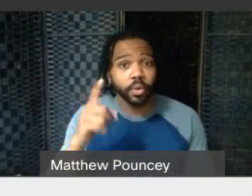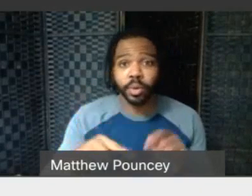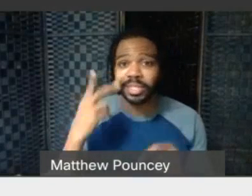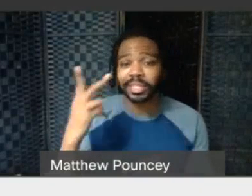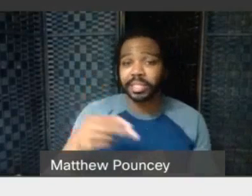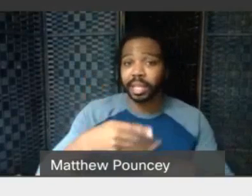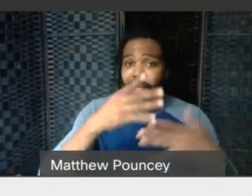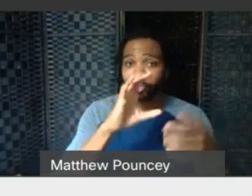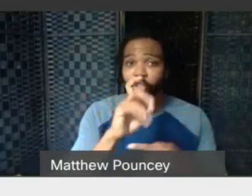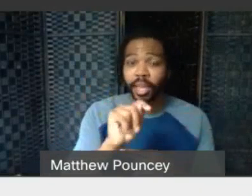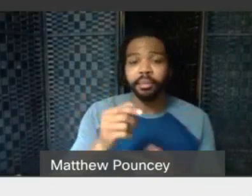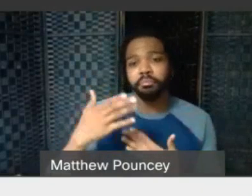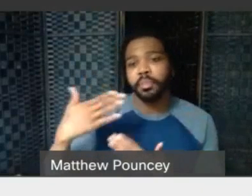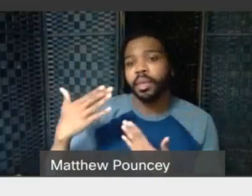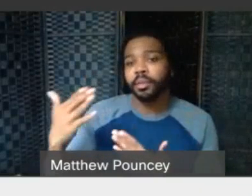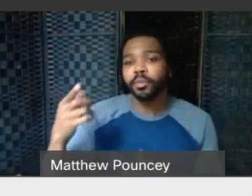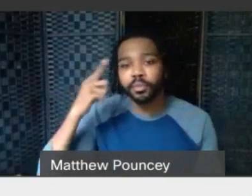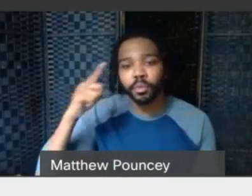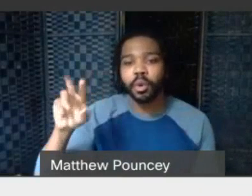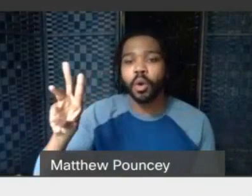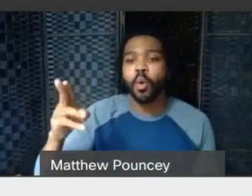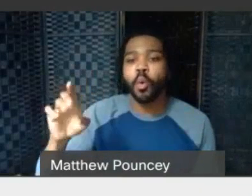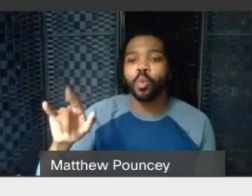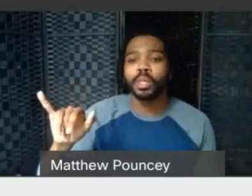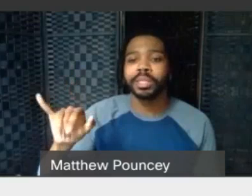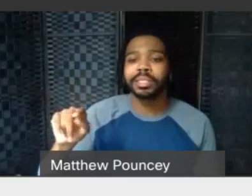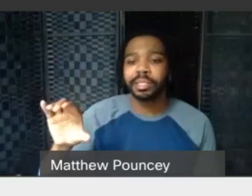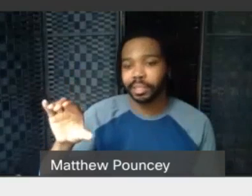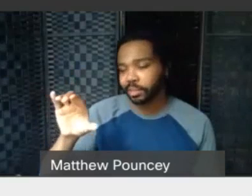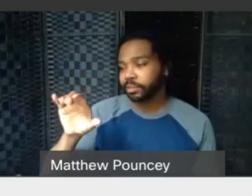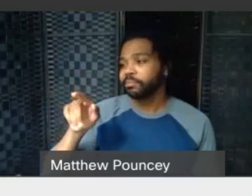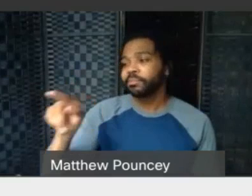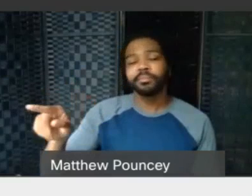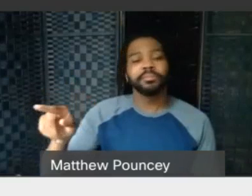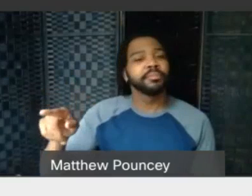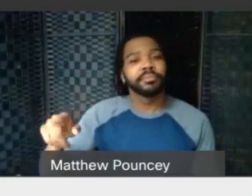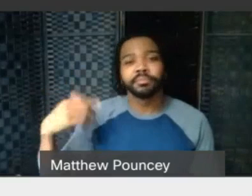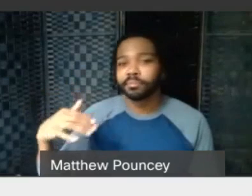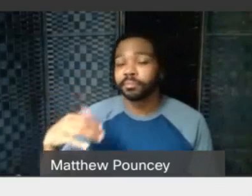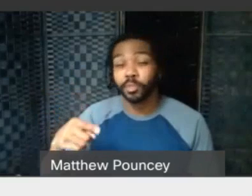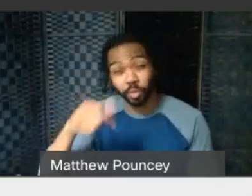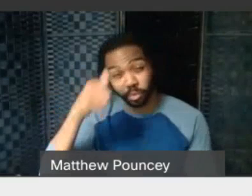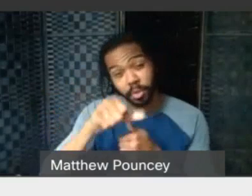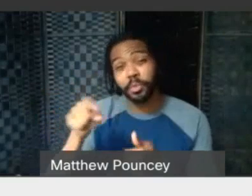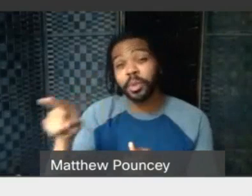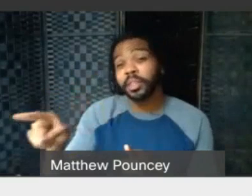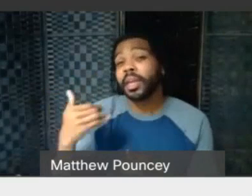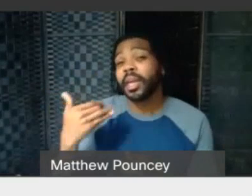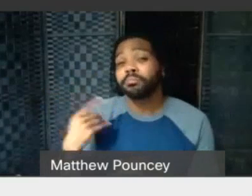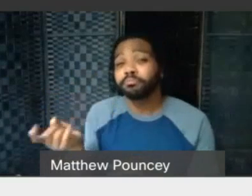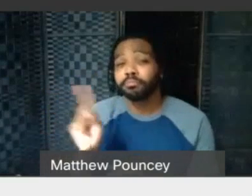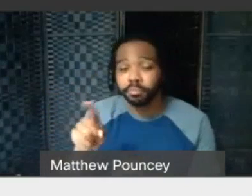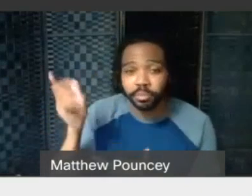the example for others. People may recall Holistic presented very early on in the pandemic about the